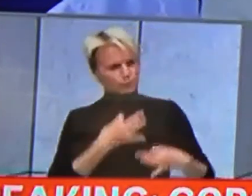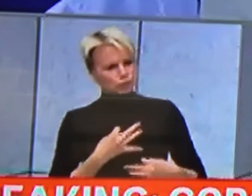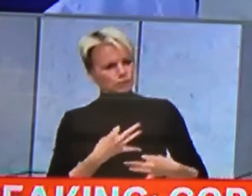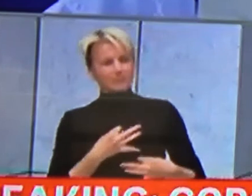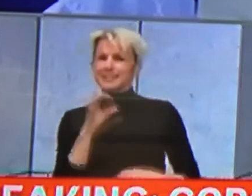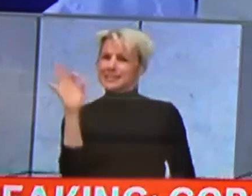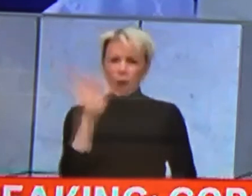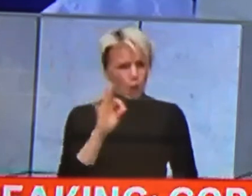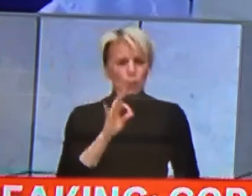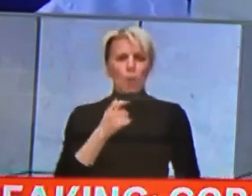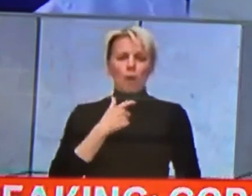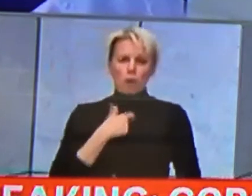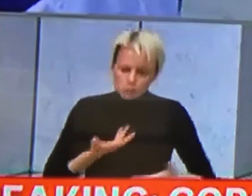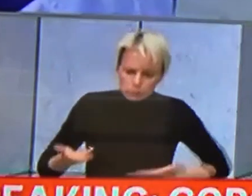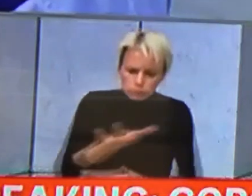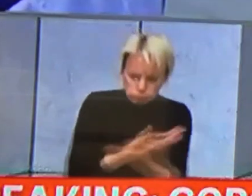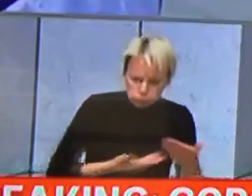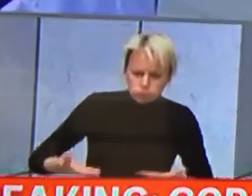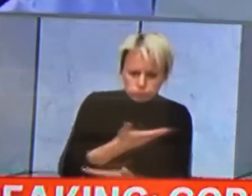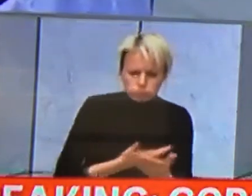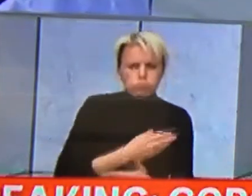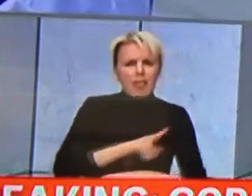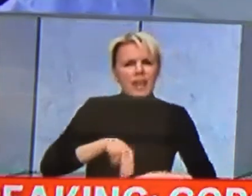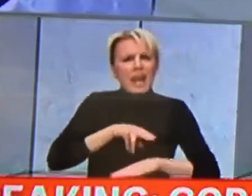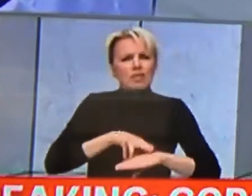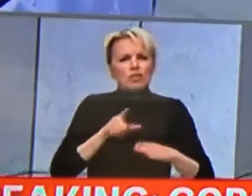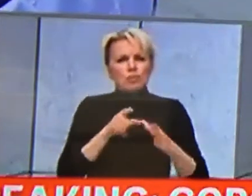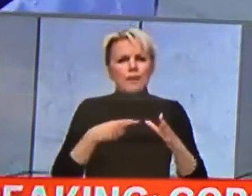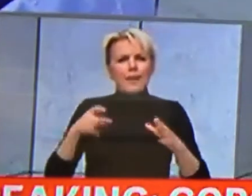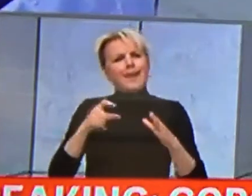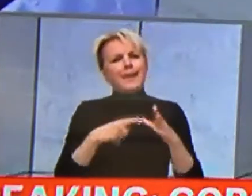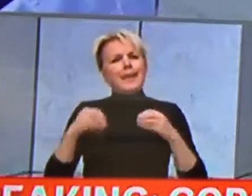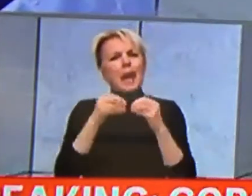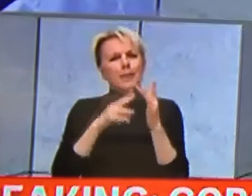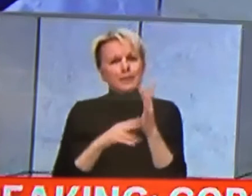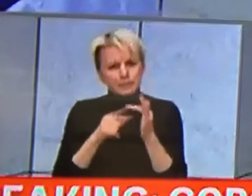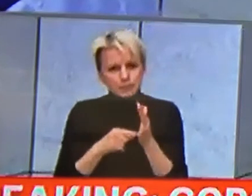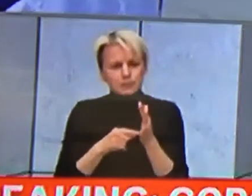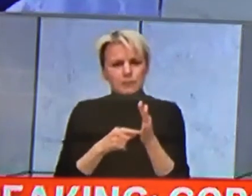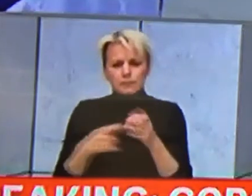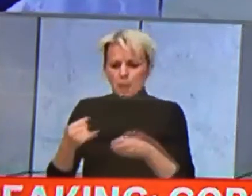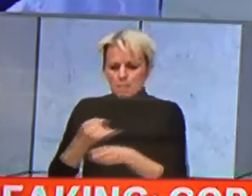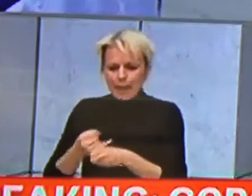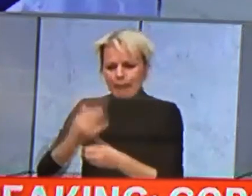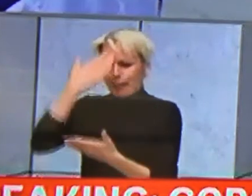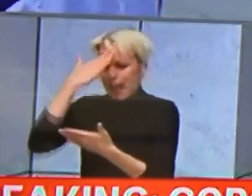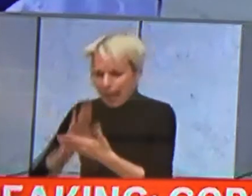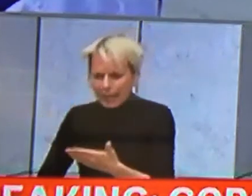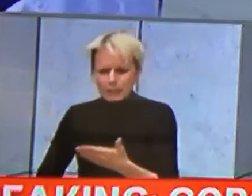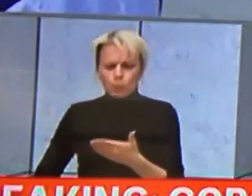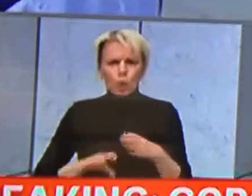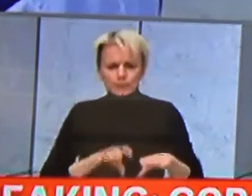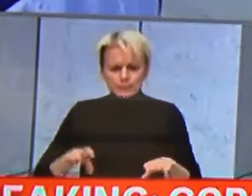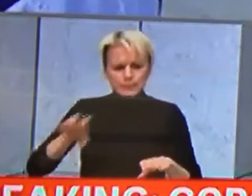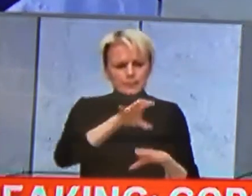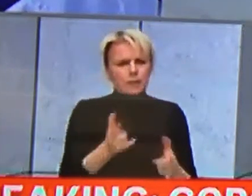is the decisions of the National Cabinet based on the medical expert advice that we receive in